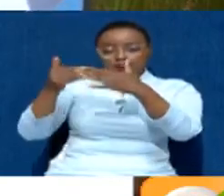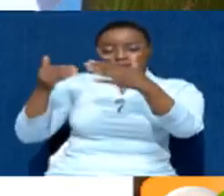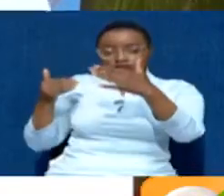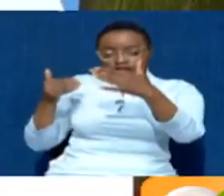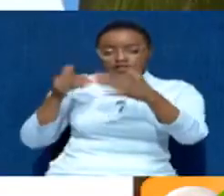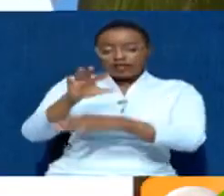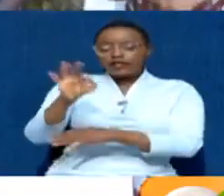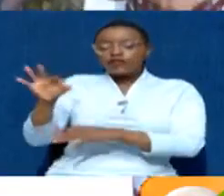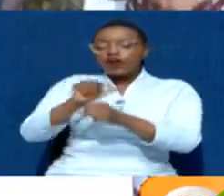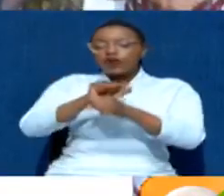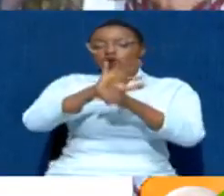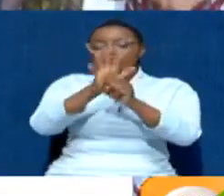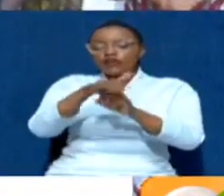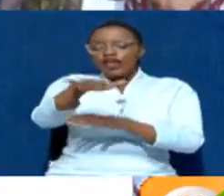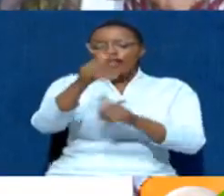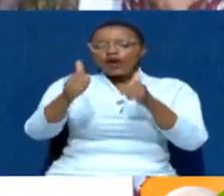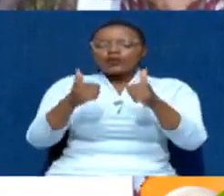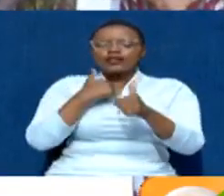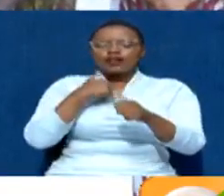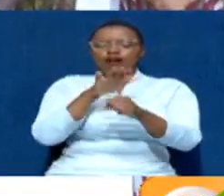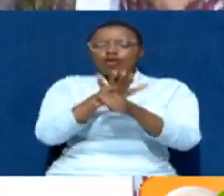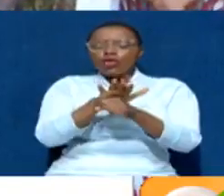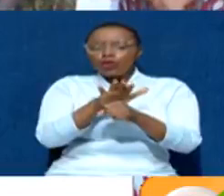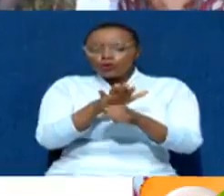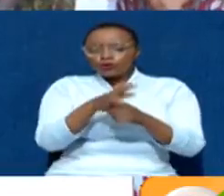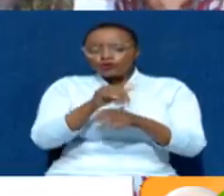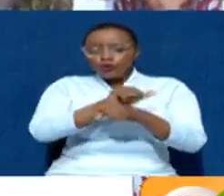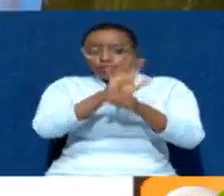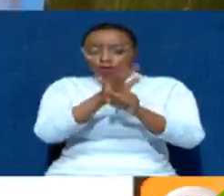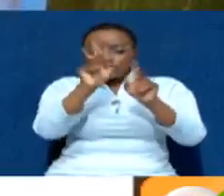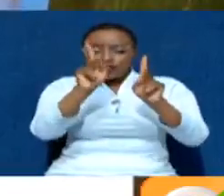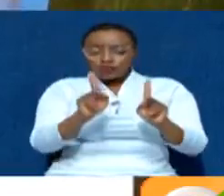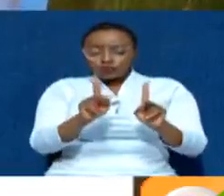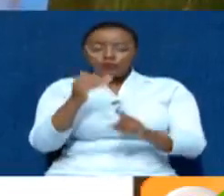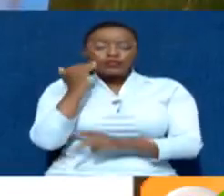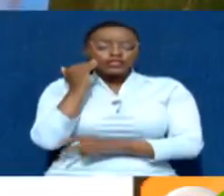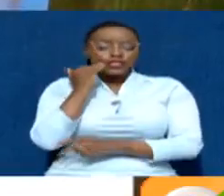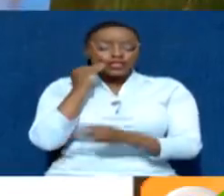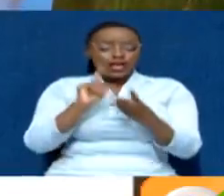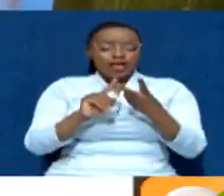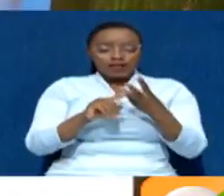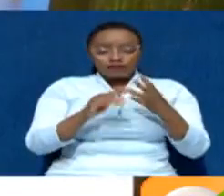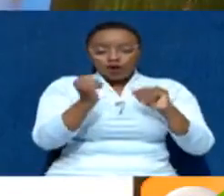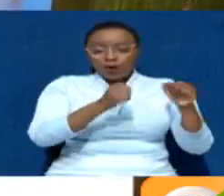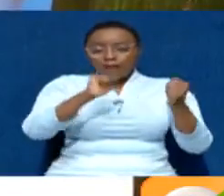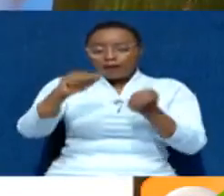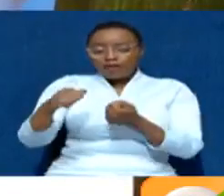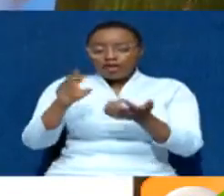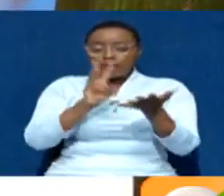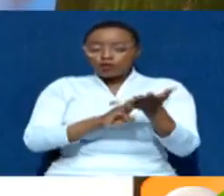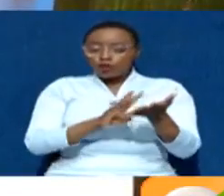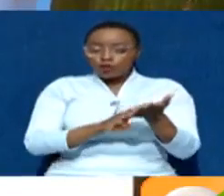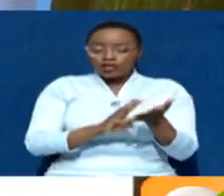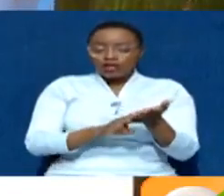previously identified COVID-19 hotspot zones of Kisumu, Siaya, Homa Bay,